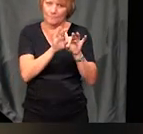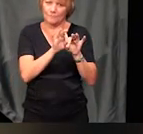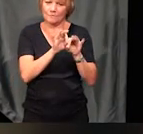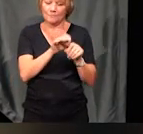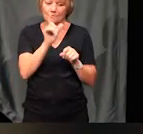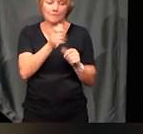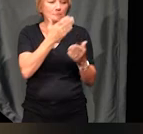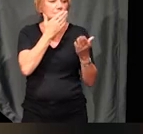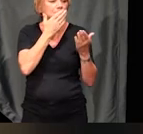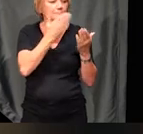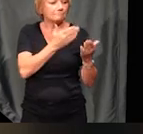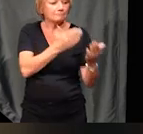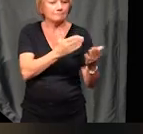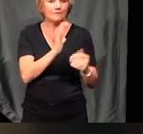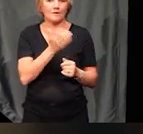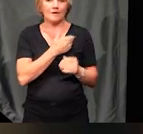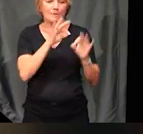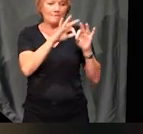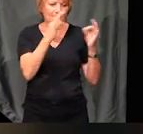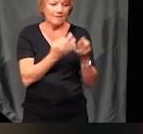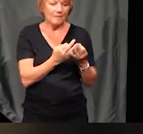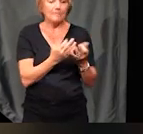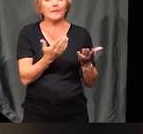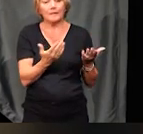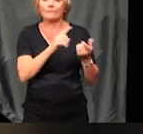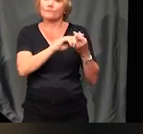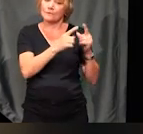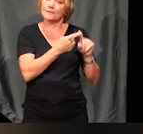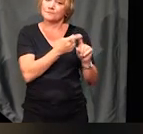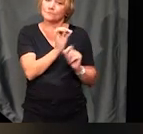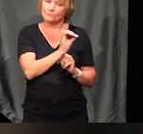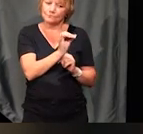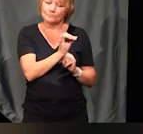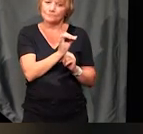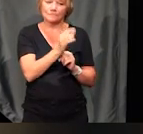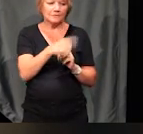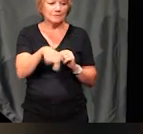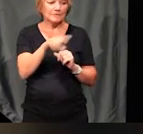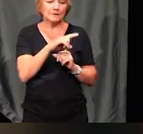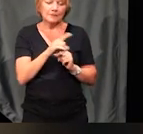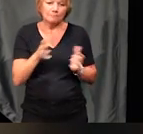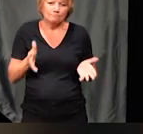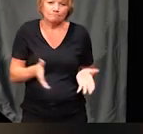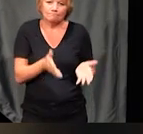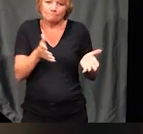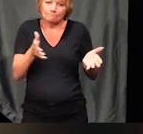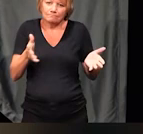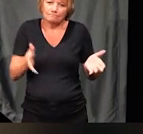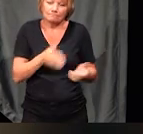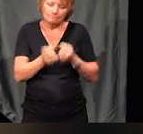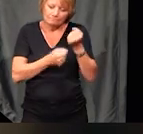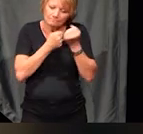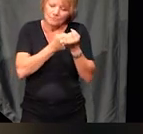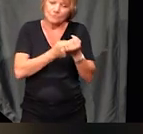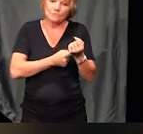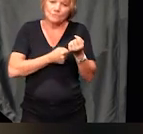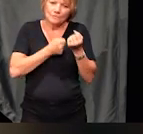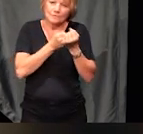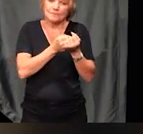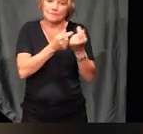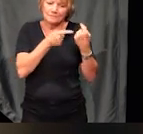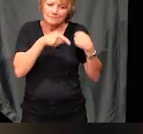our families and perhaps some friends who have encouraged, supported us in achieving